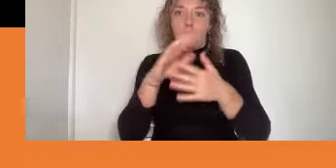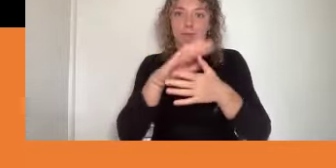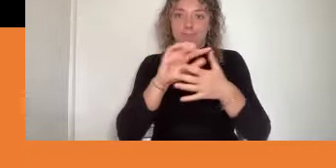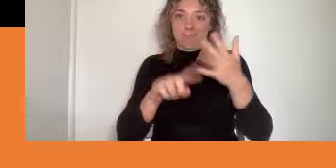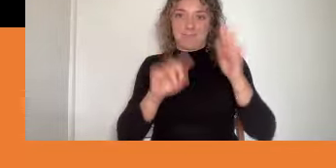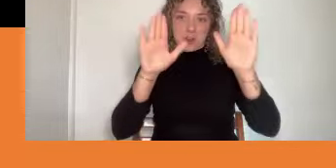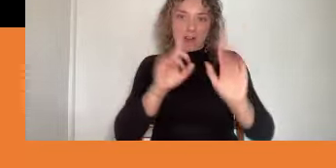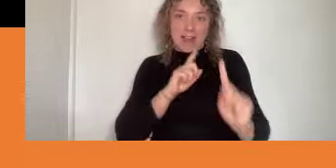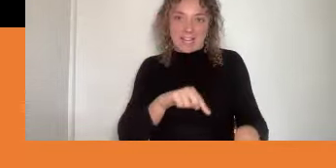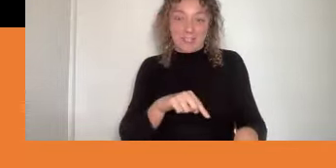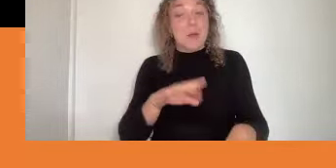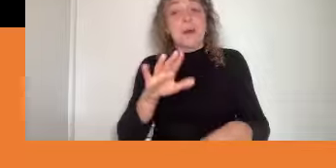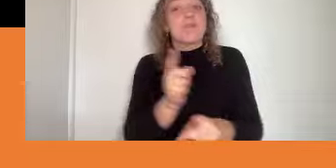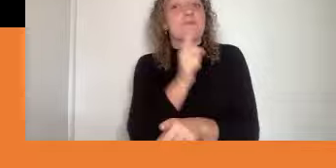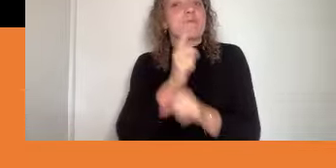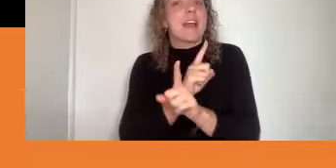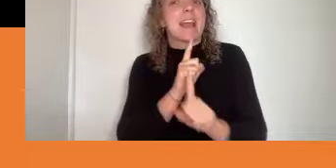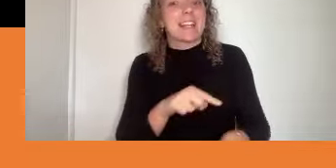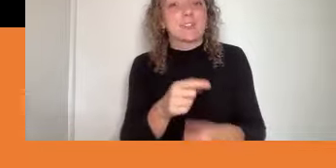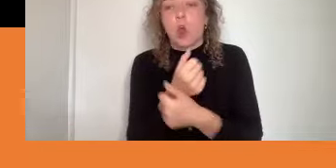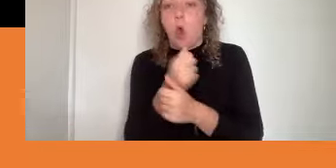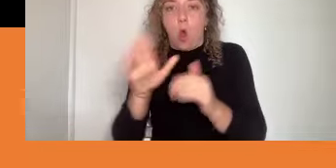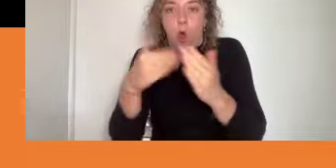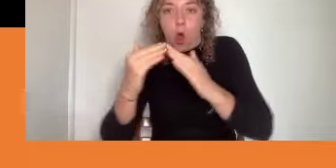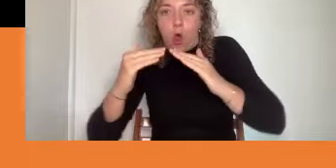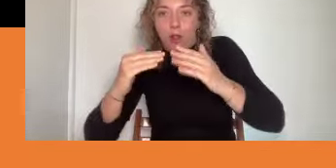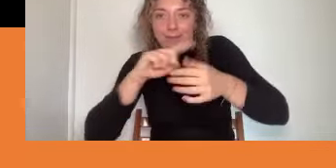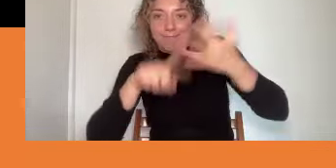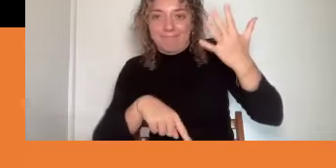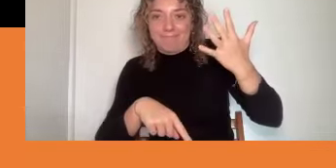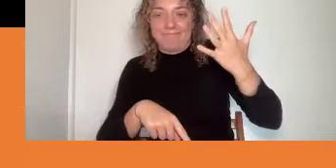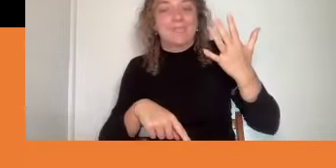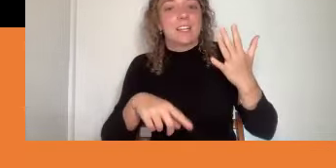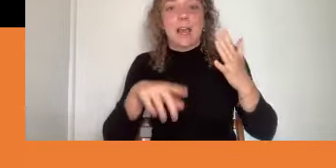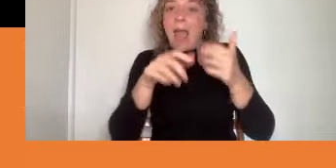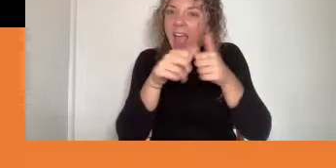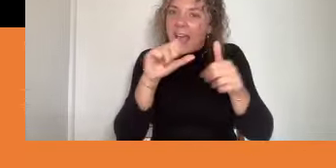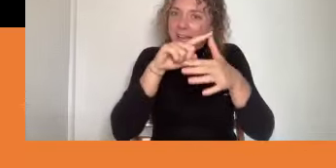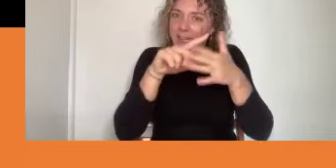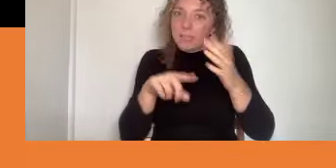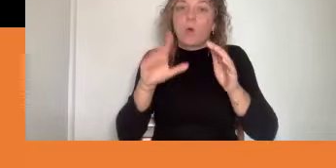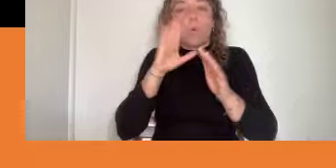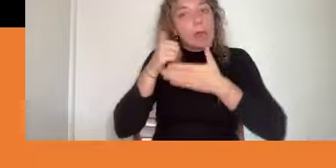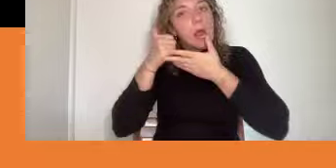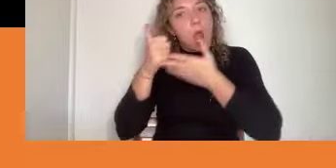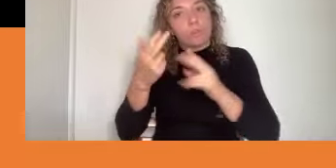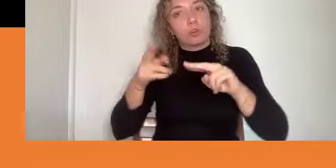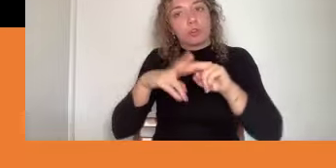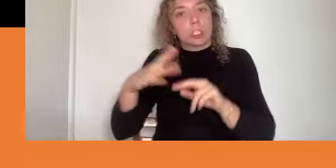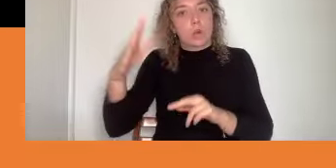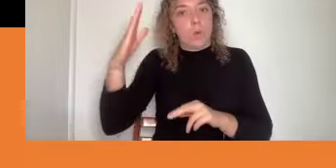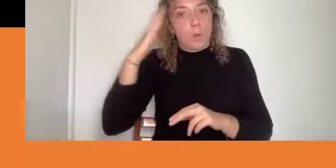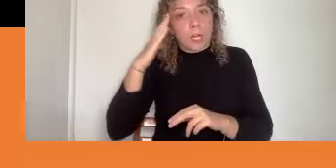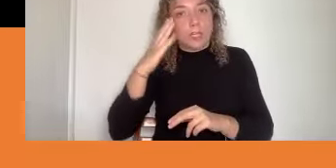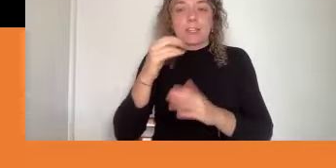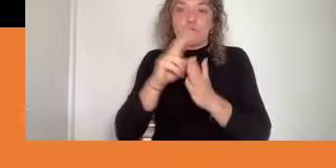but the answer was right, all of the above. You can do any of those to help us meet the goal of increasing identification and enrollment in education programs.